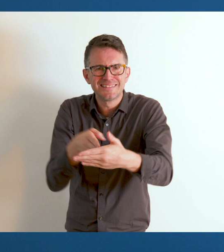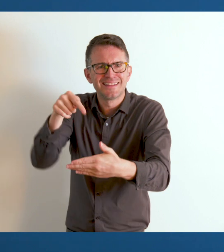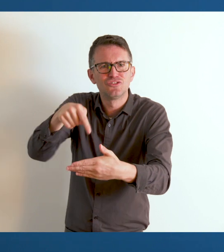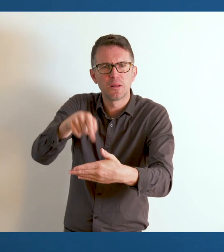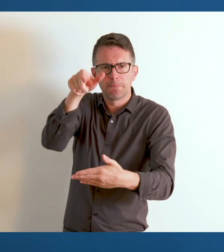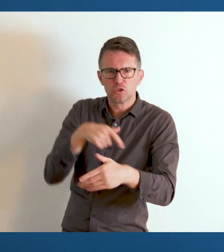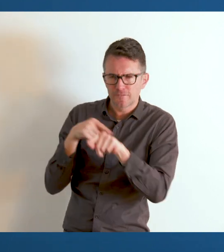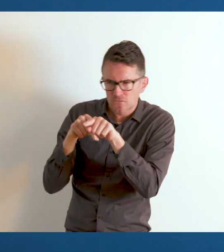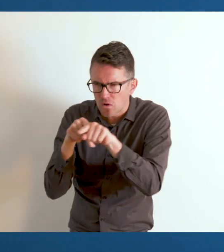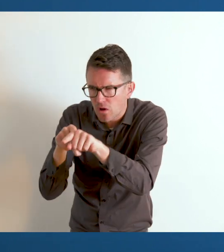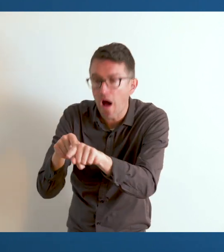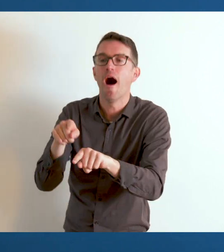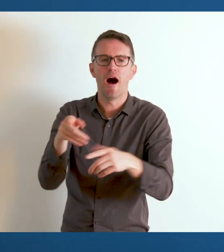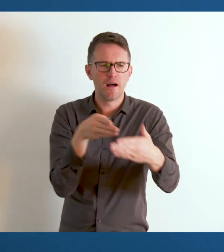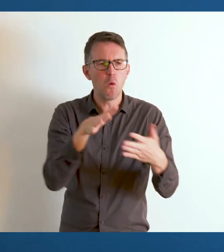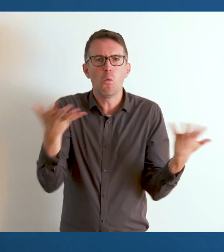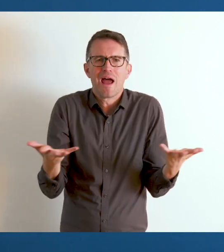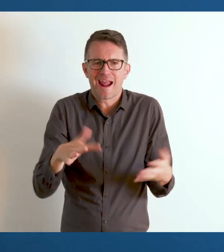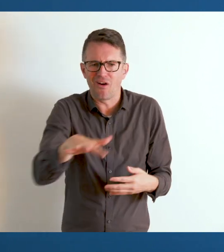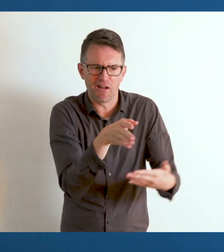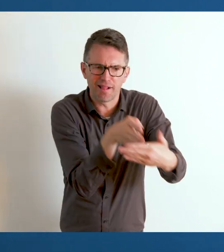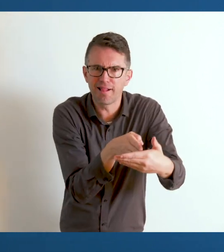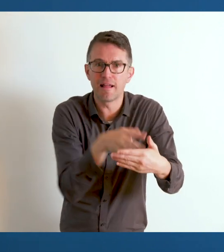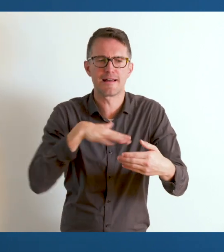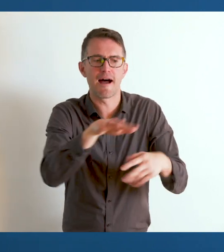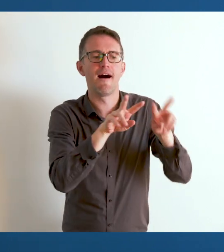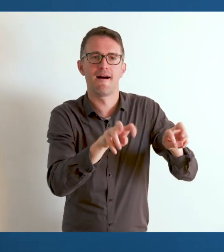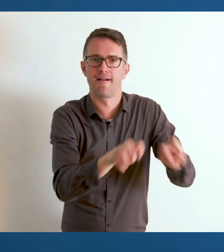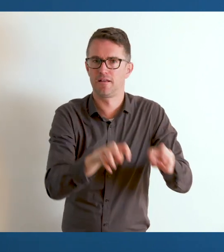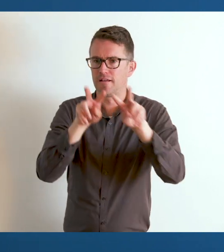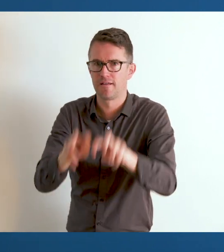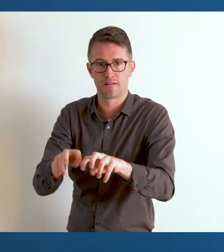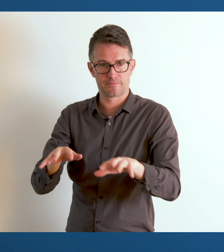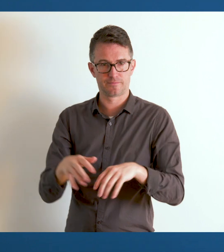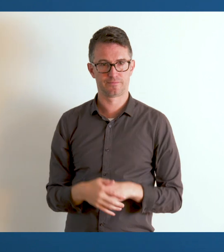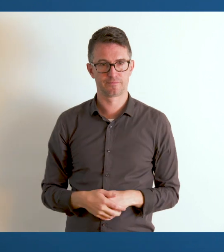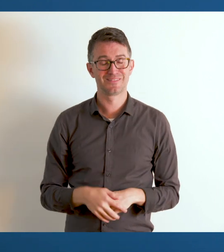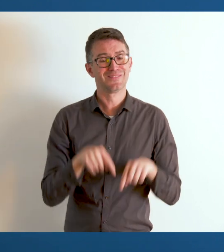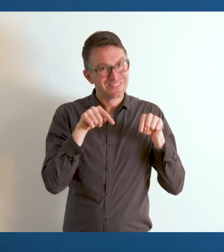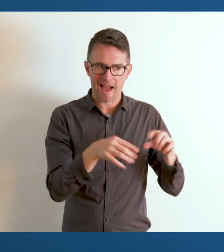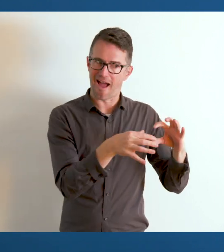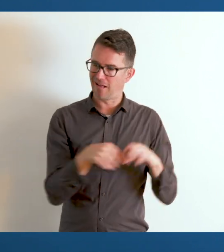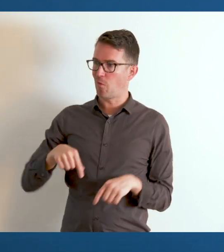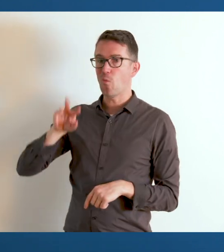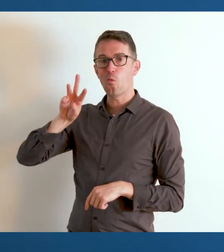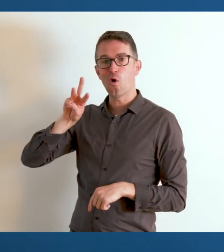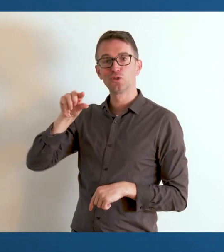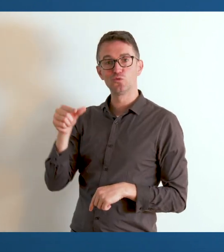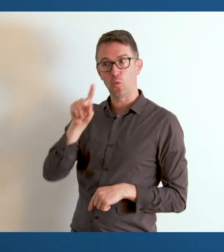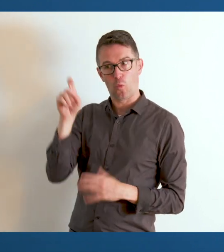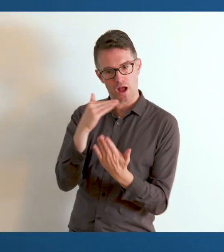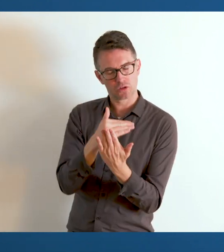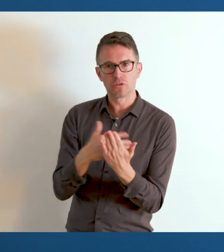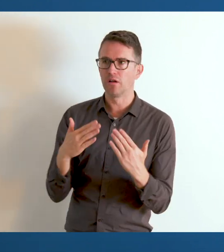specific basic action domains. There are advantages to using the Washington Group questions. They